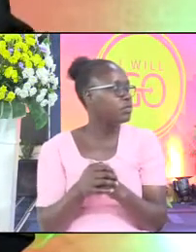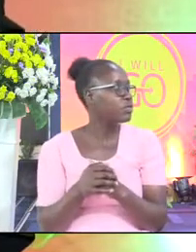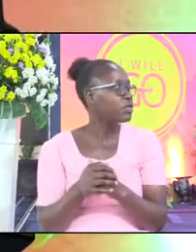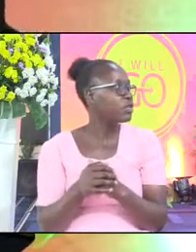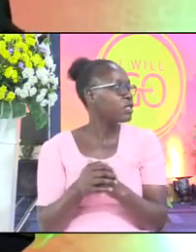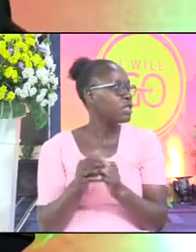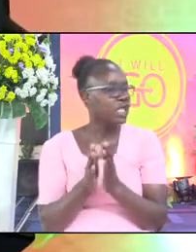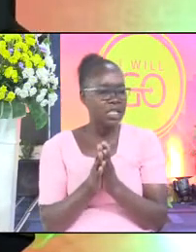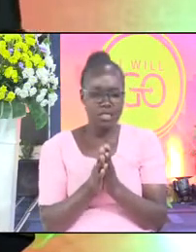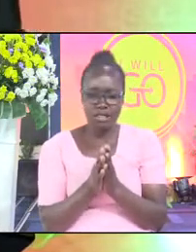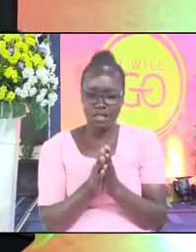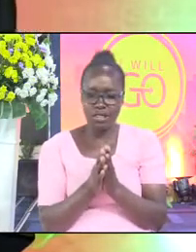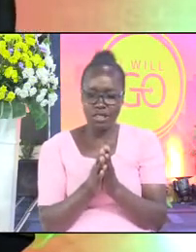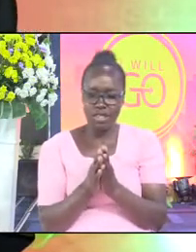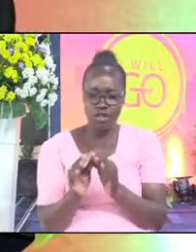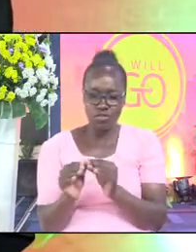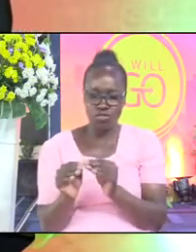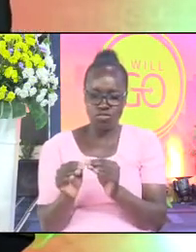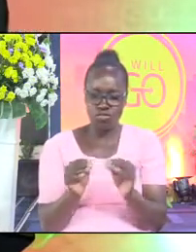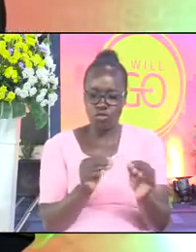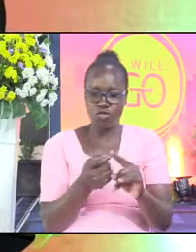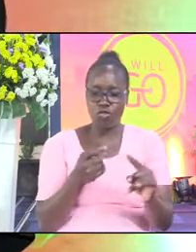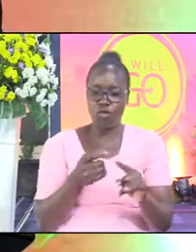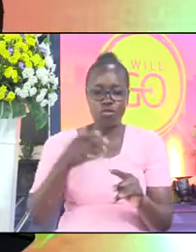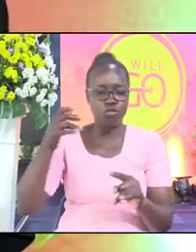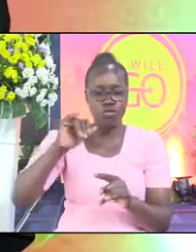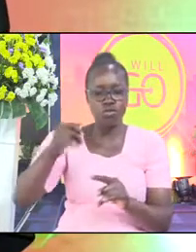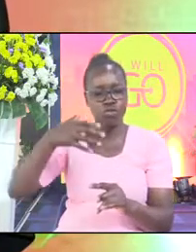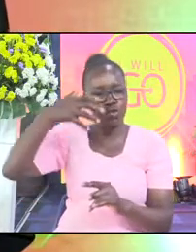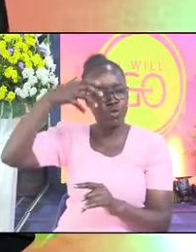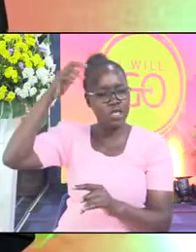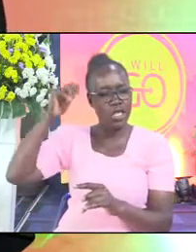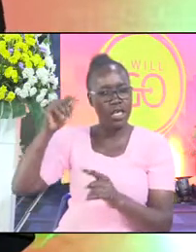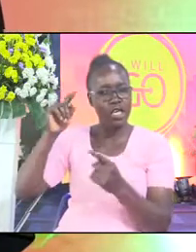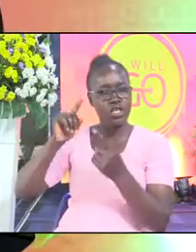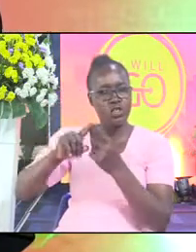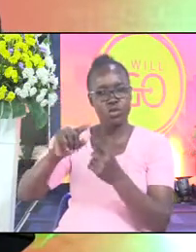En route from Judea to Galilee,